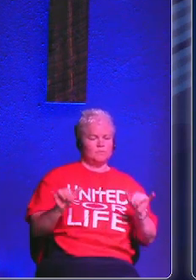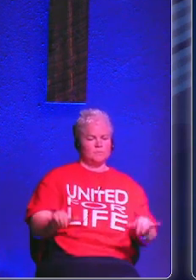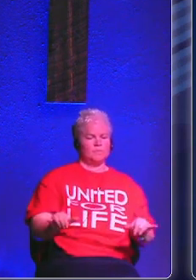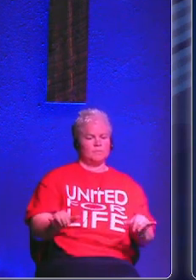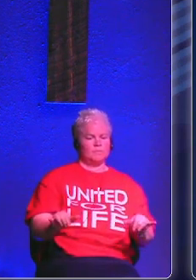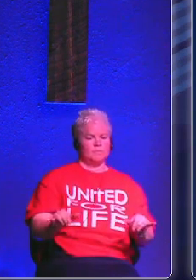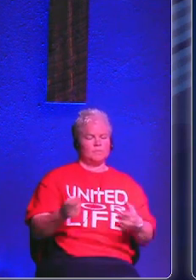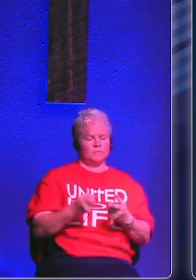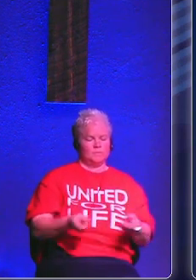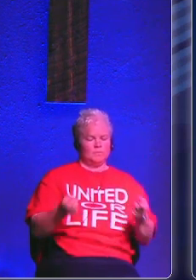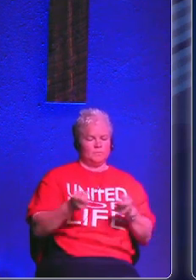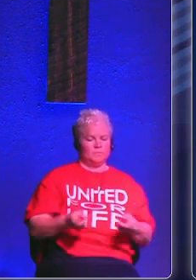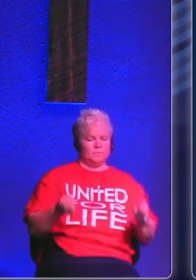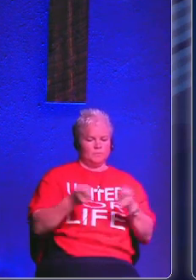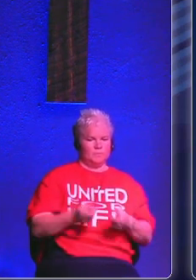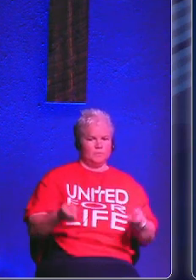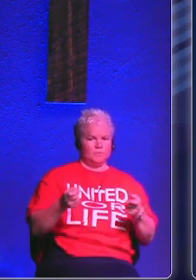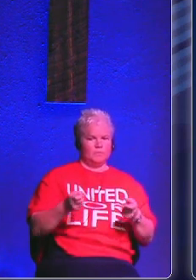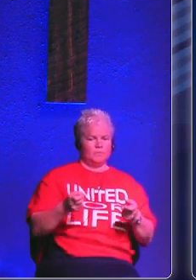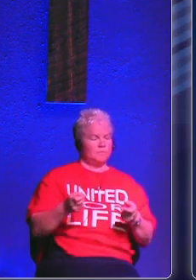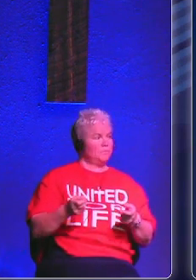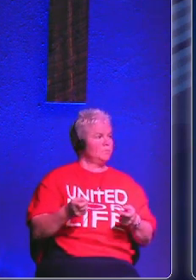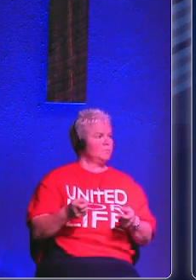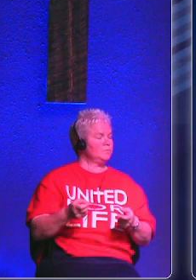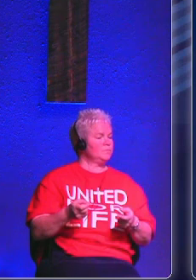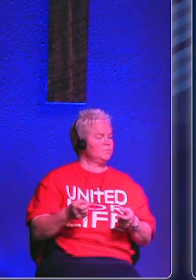sin. That's our human nature.